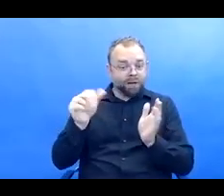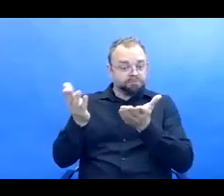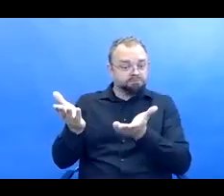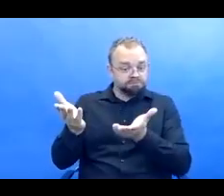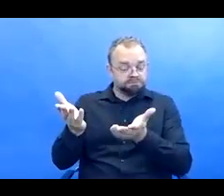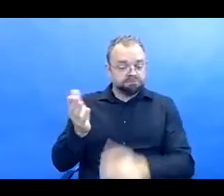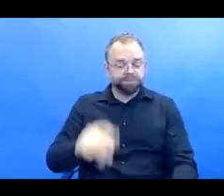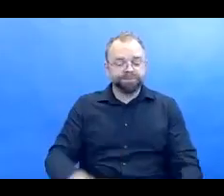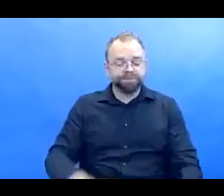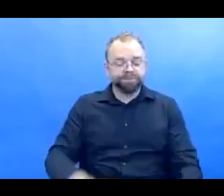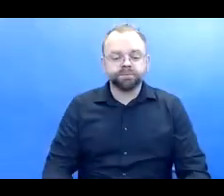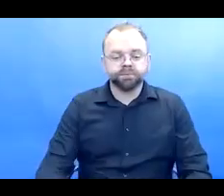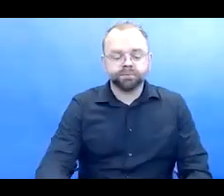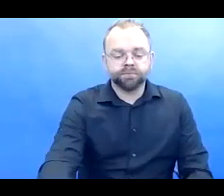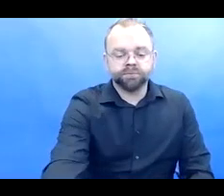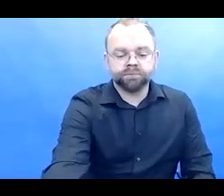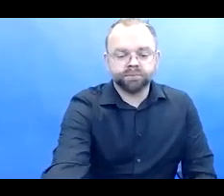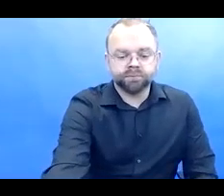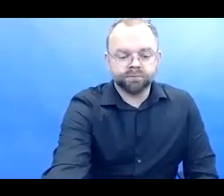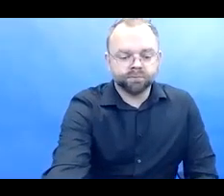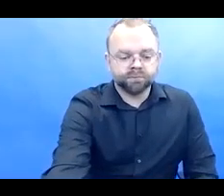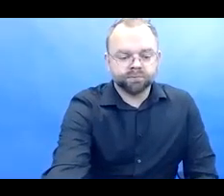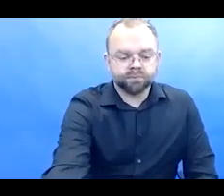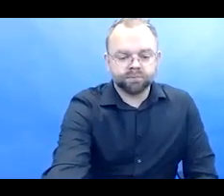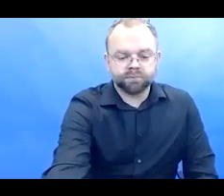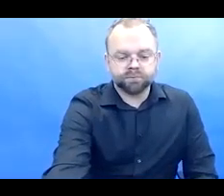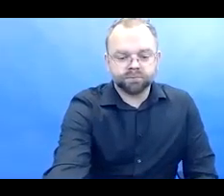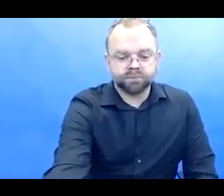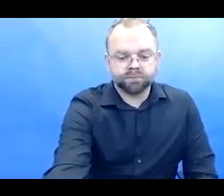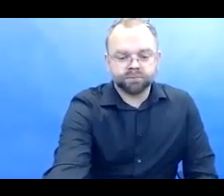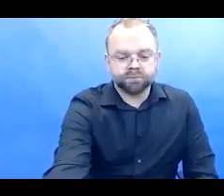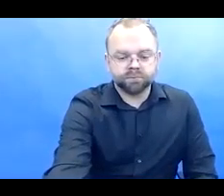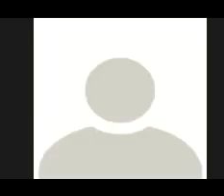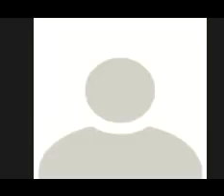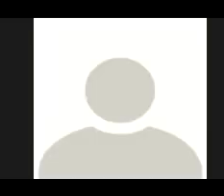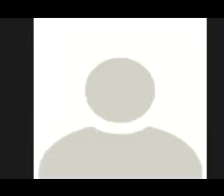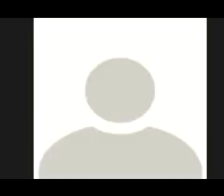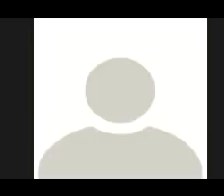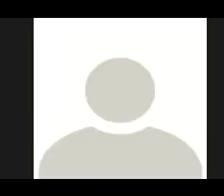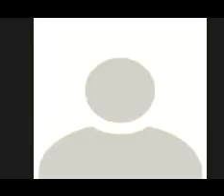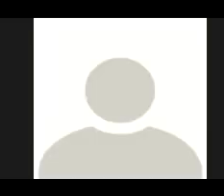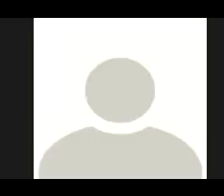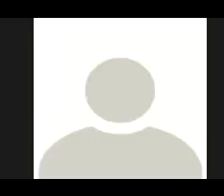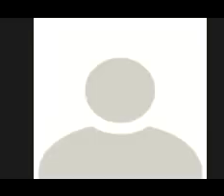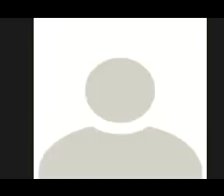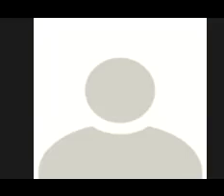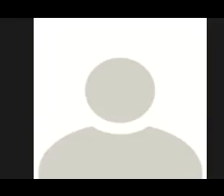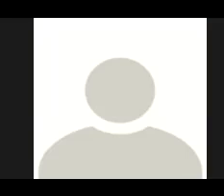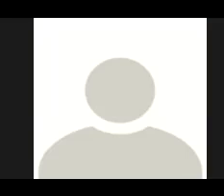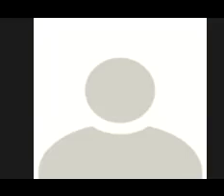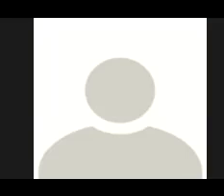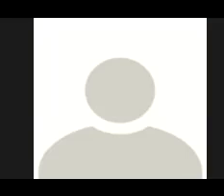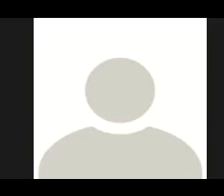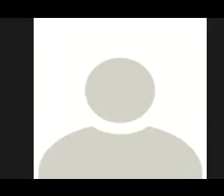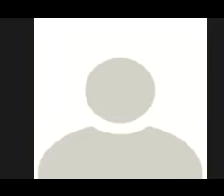to government, we know that not all umbrella DPOs are inclusive of marginalized groups. I think it is critical